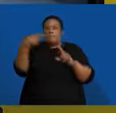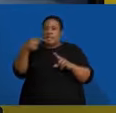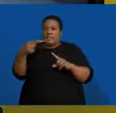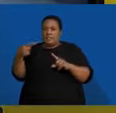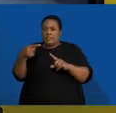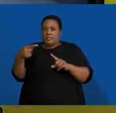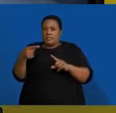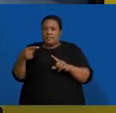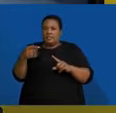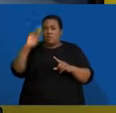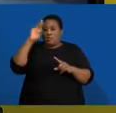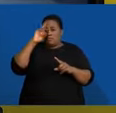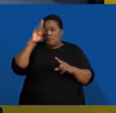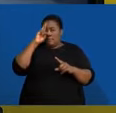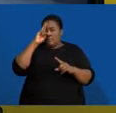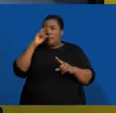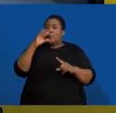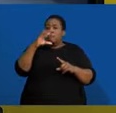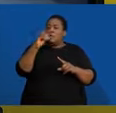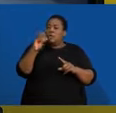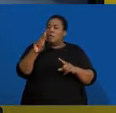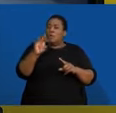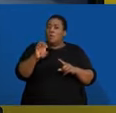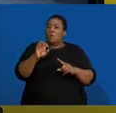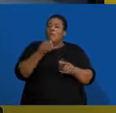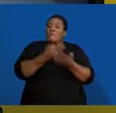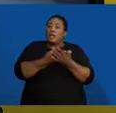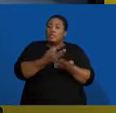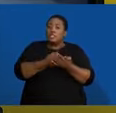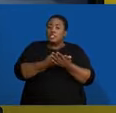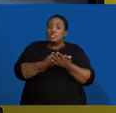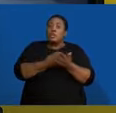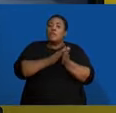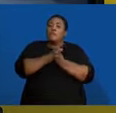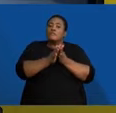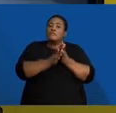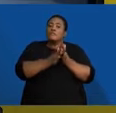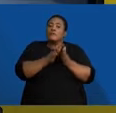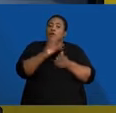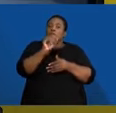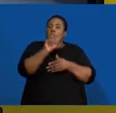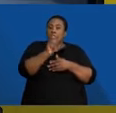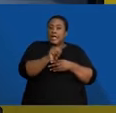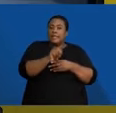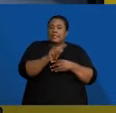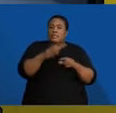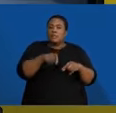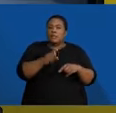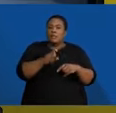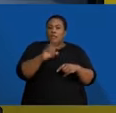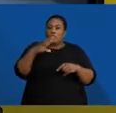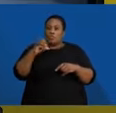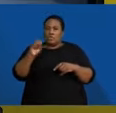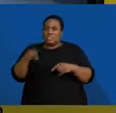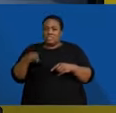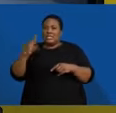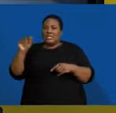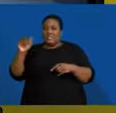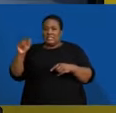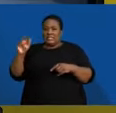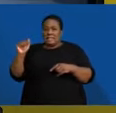remind ourselves. The co-function of sine is cos, the co-function of cos is sine, and the co-function of tan